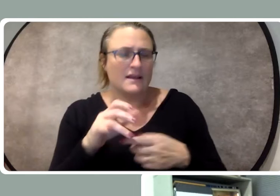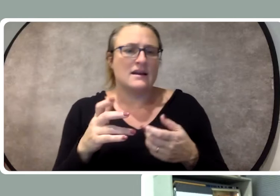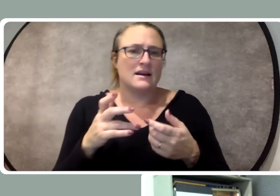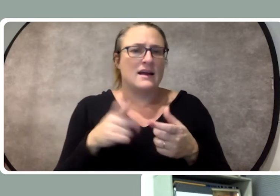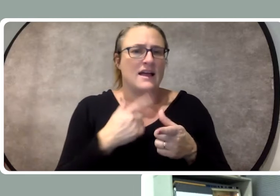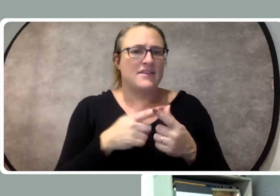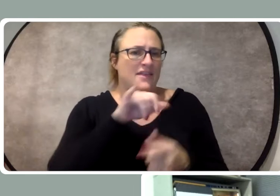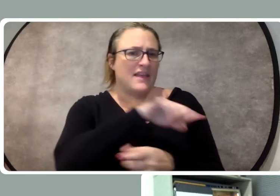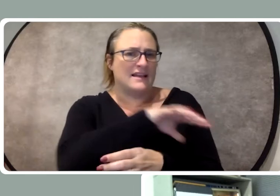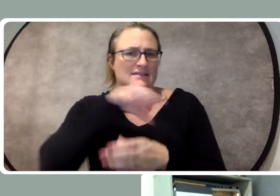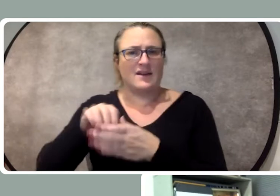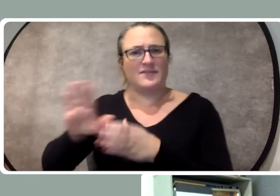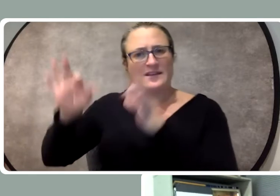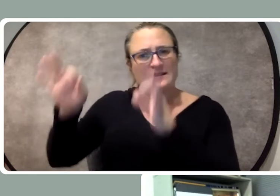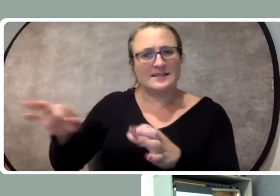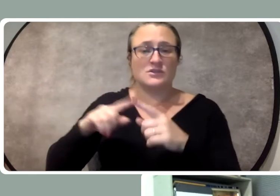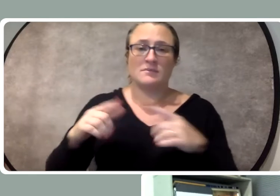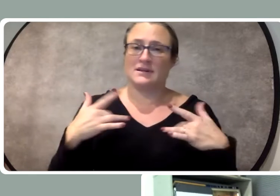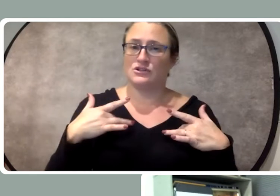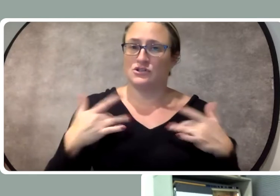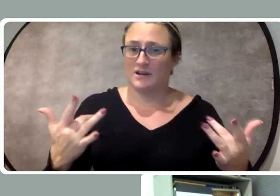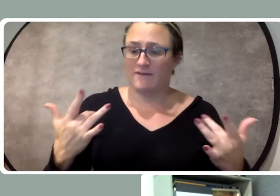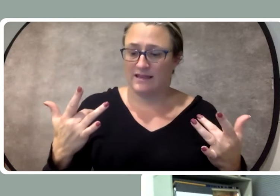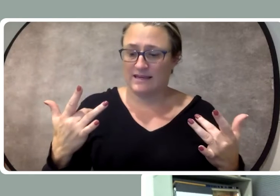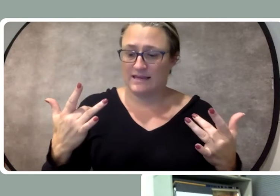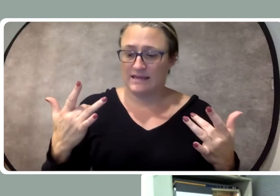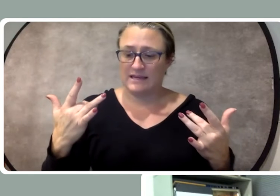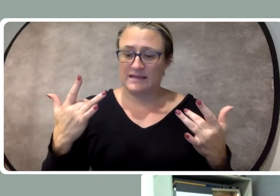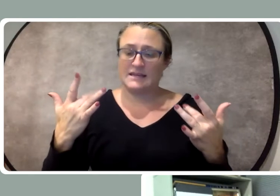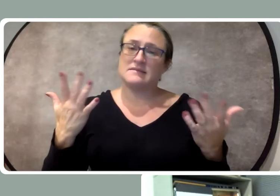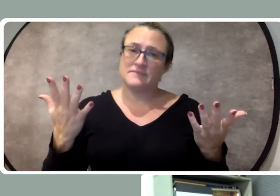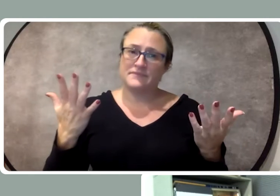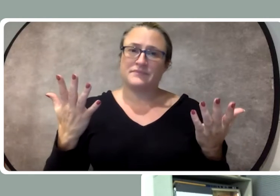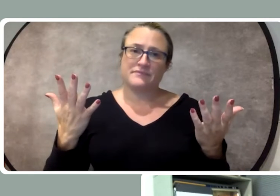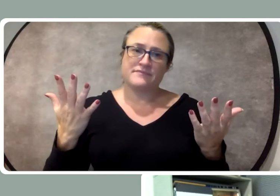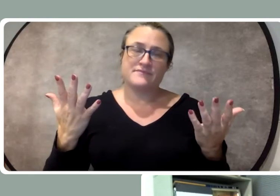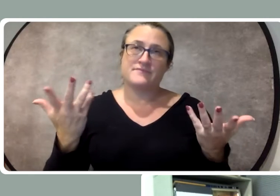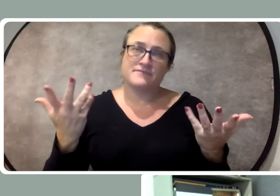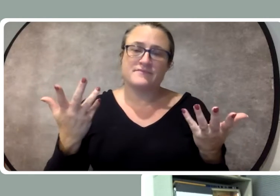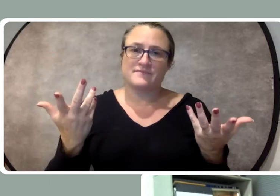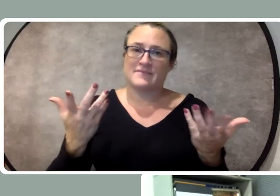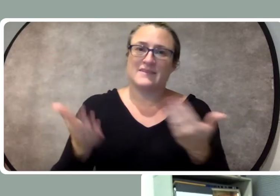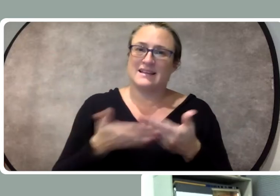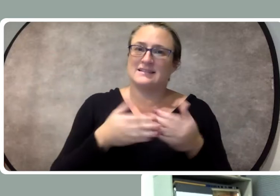decision making. But overall, in broad generalities, the indications are quite similar.